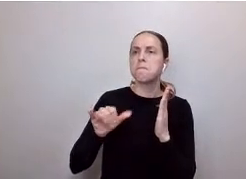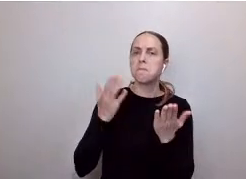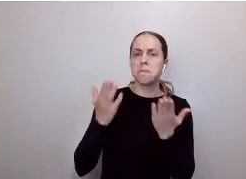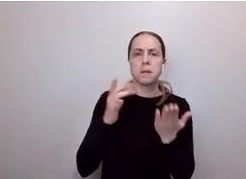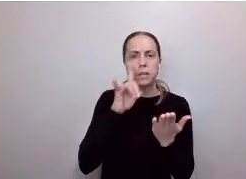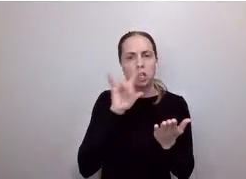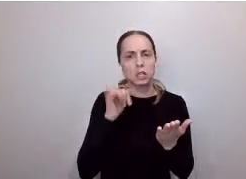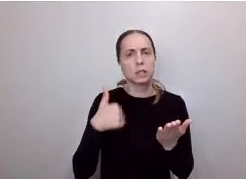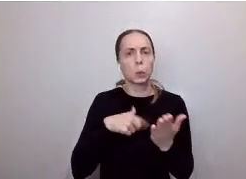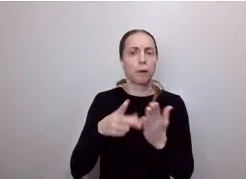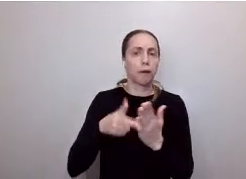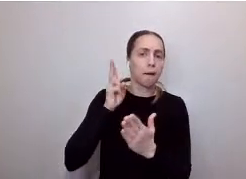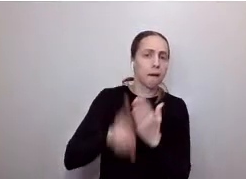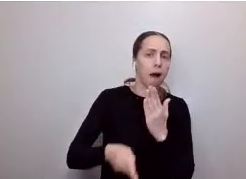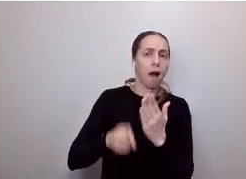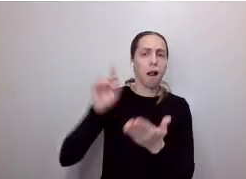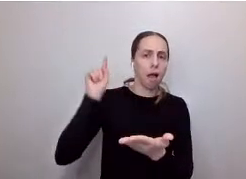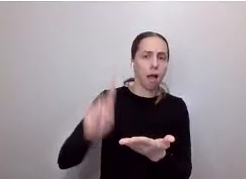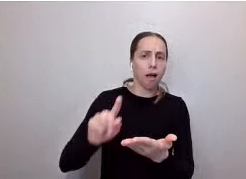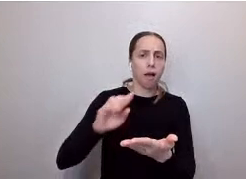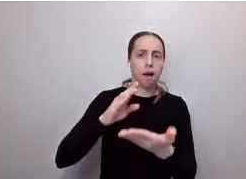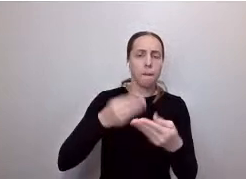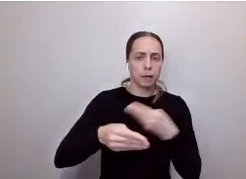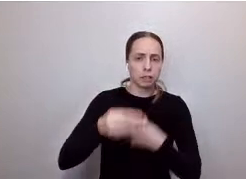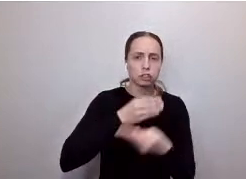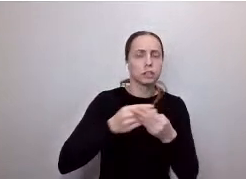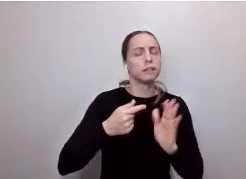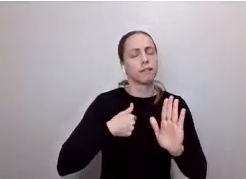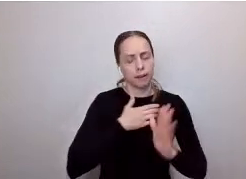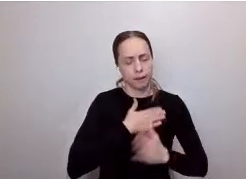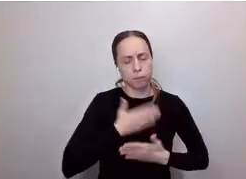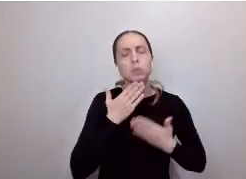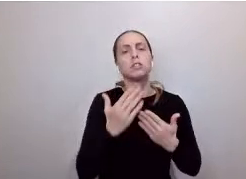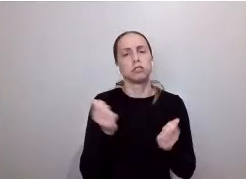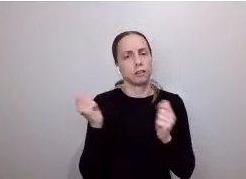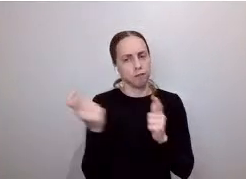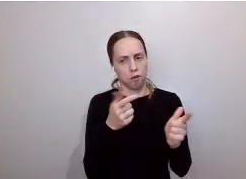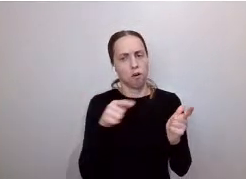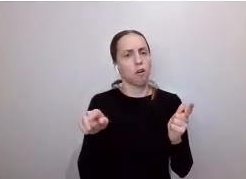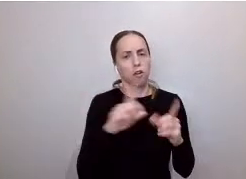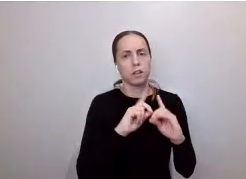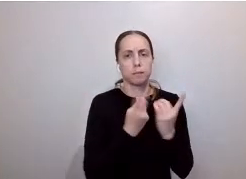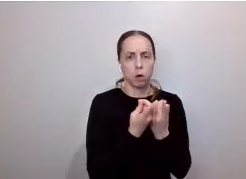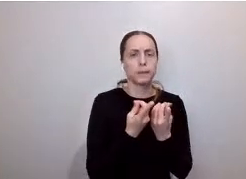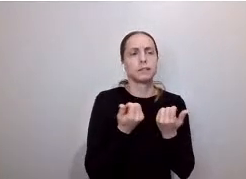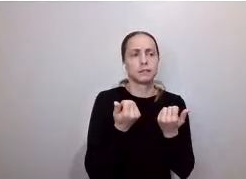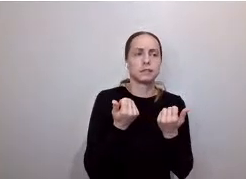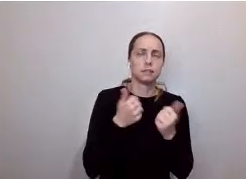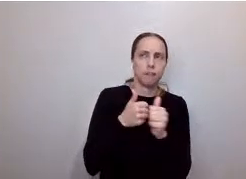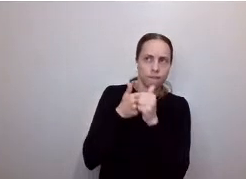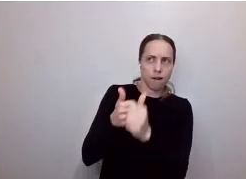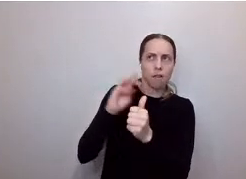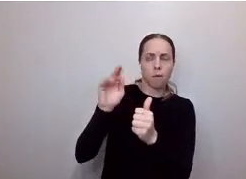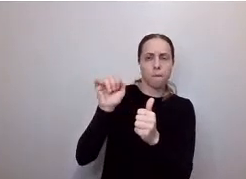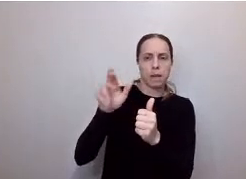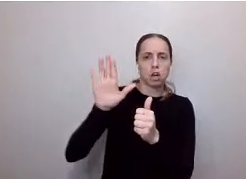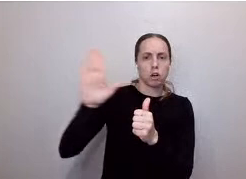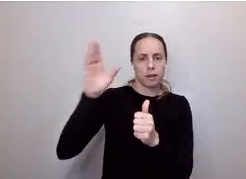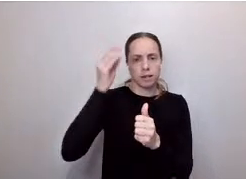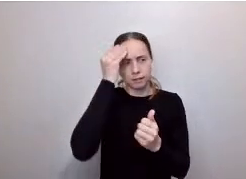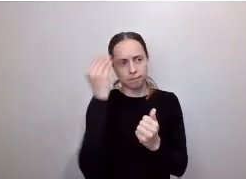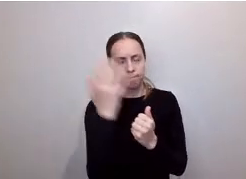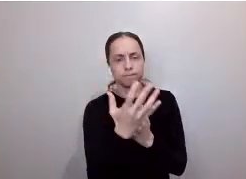I can appreciate that all the departments were trying to follow the mayor's instructions in making budget cuts, and what we were also doing was losing a lot of